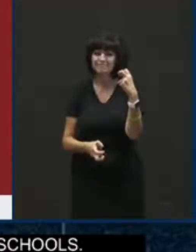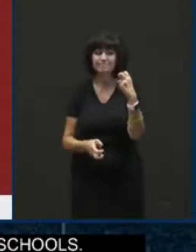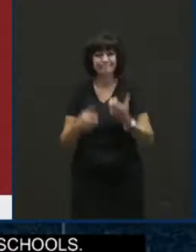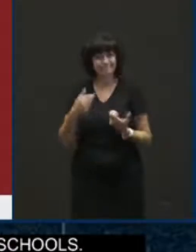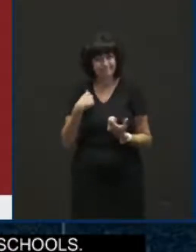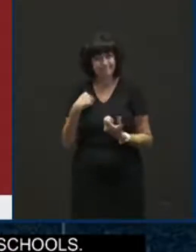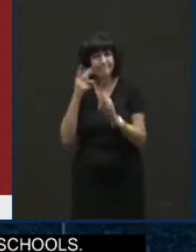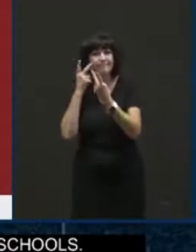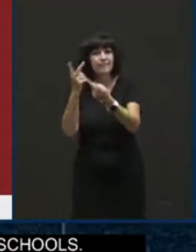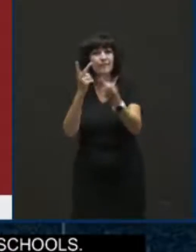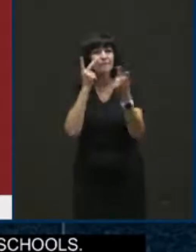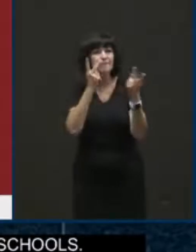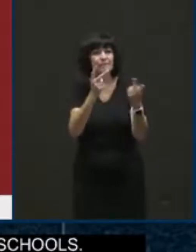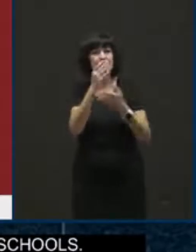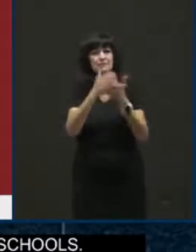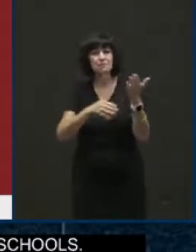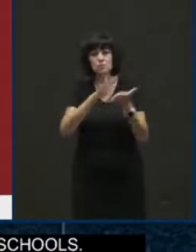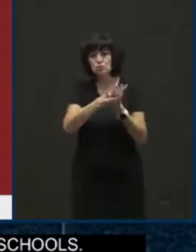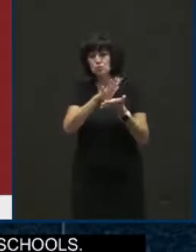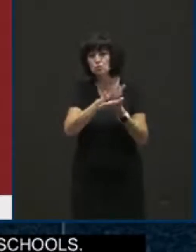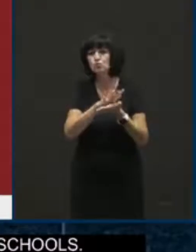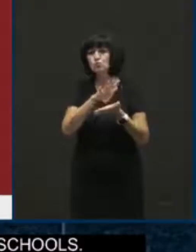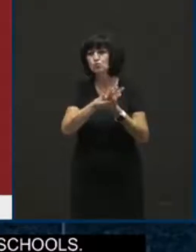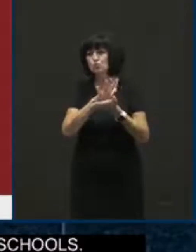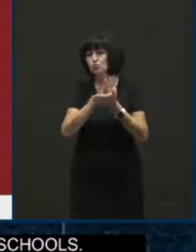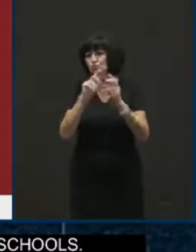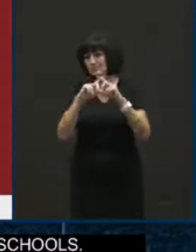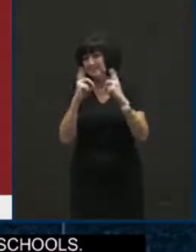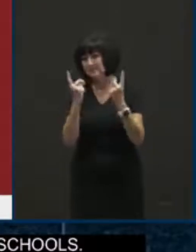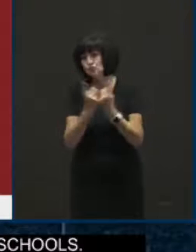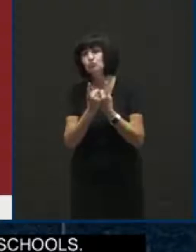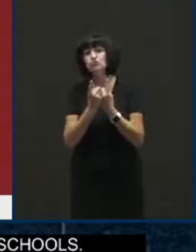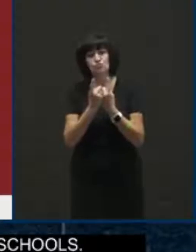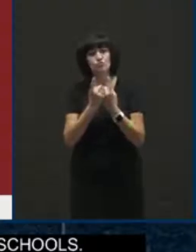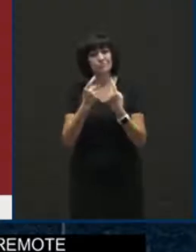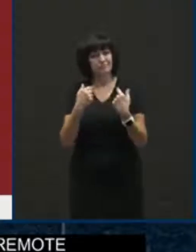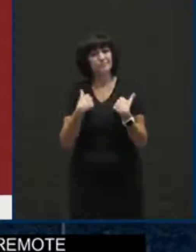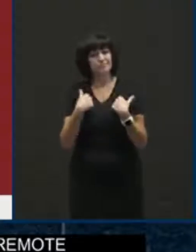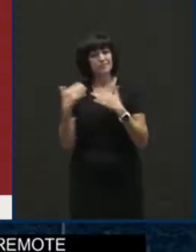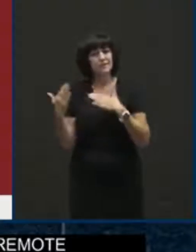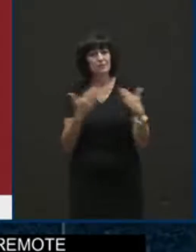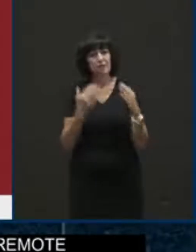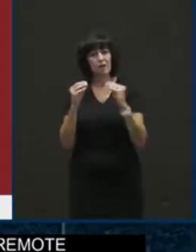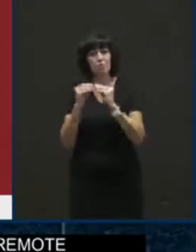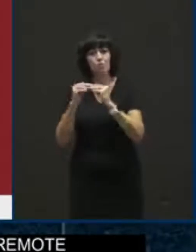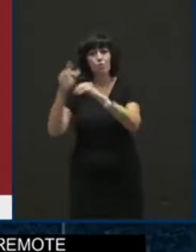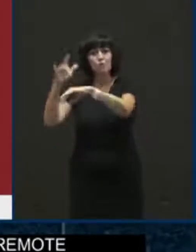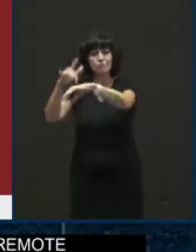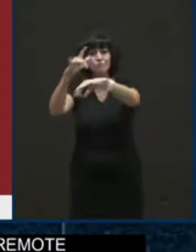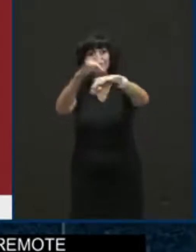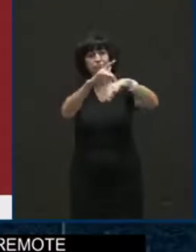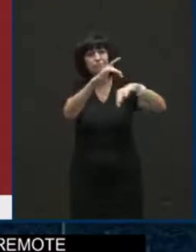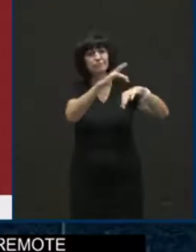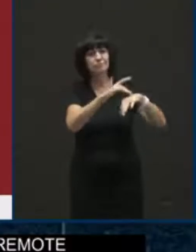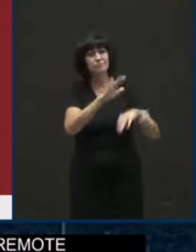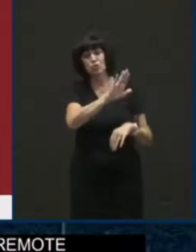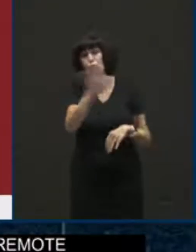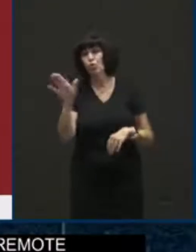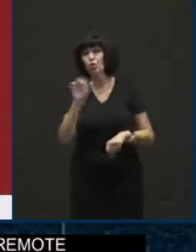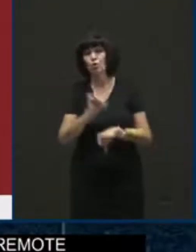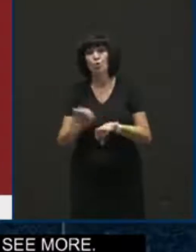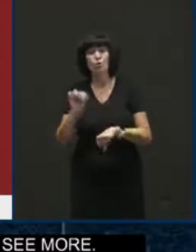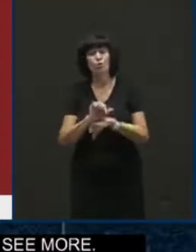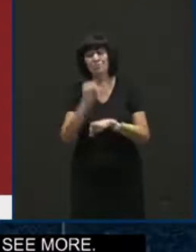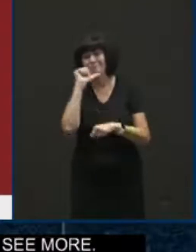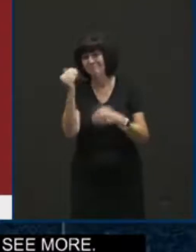some of the schools and districts, and I will get out to see more. And they're just doing really amazing work. It is challenging